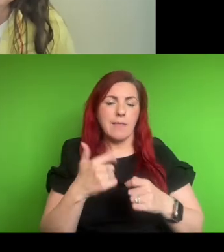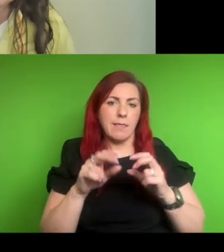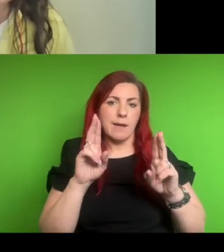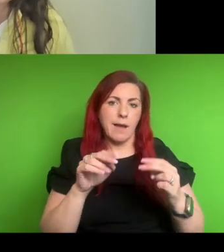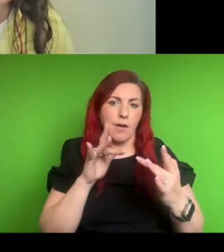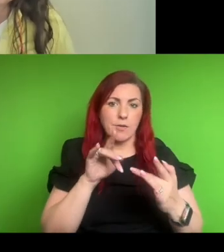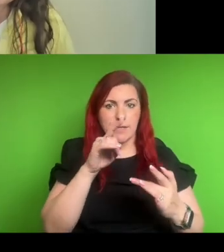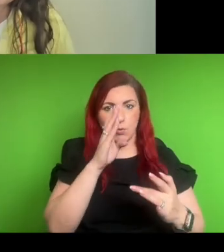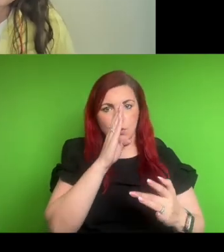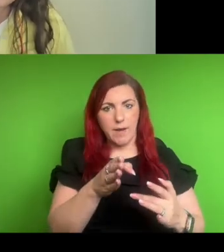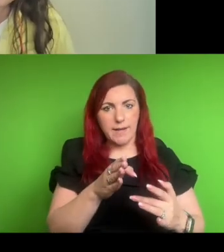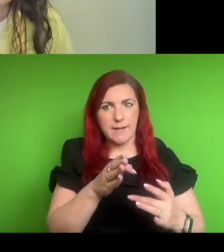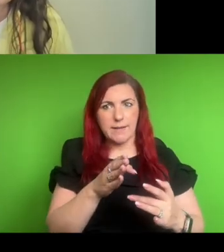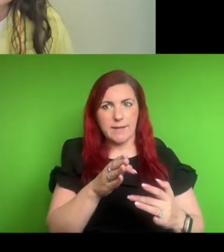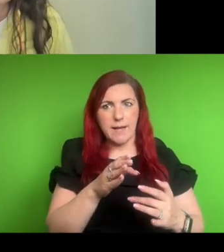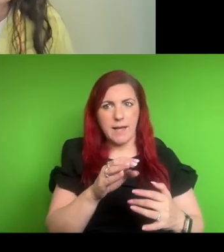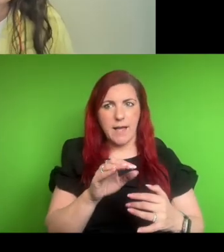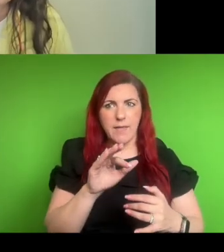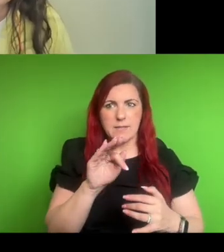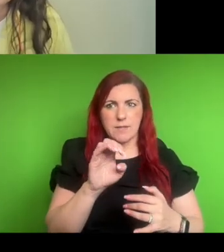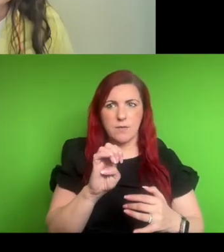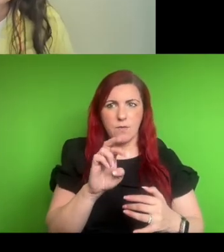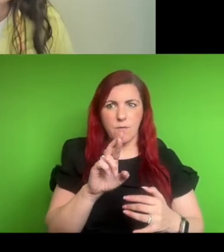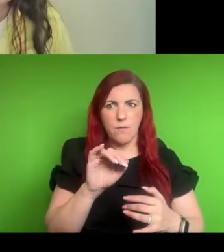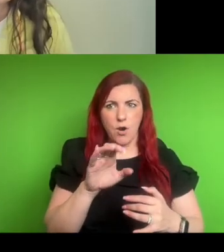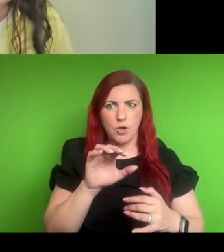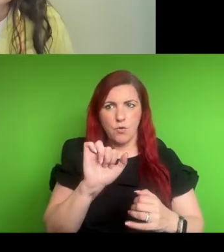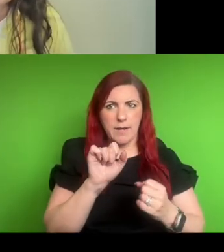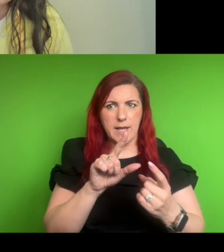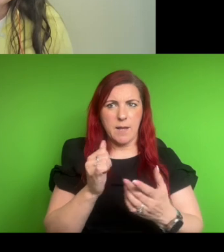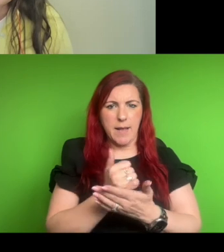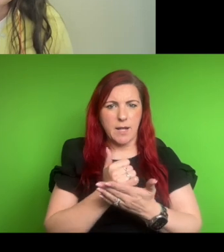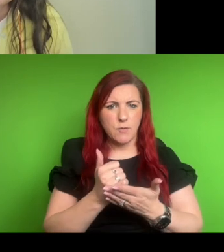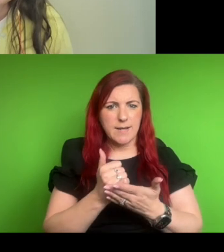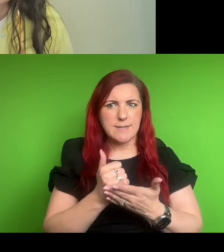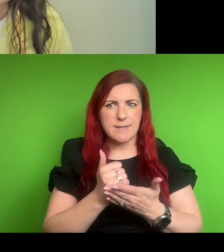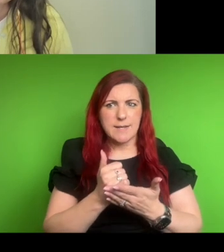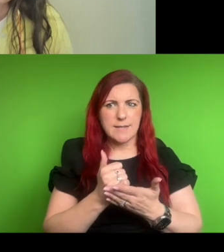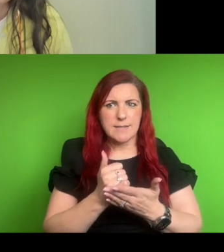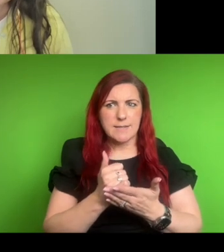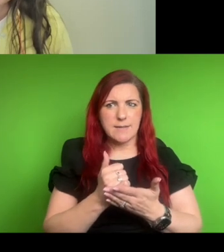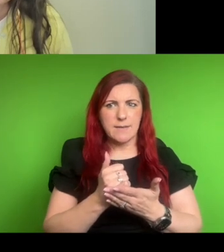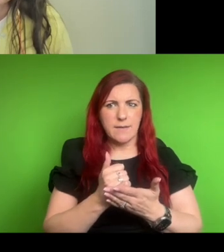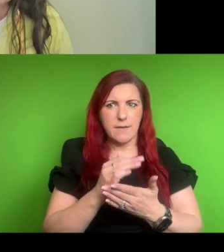out directly to Fergal. And then Fergal, your email address there is